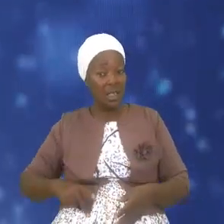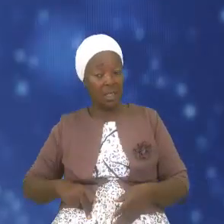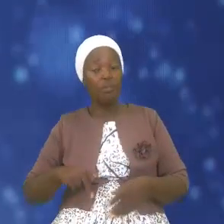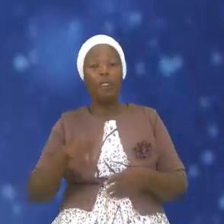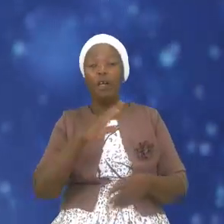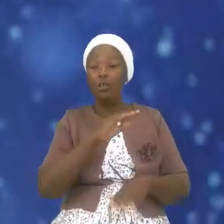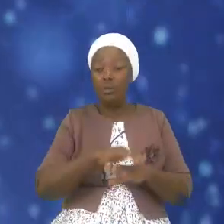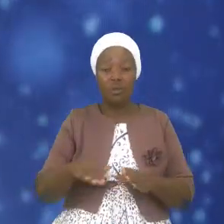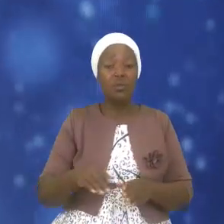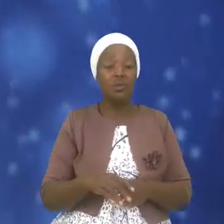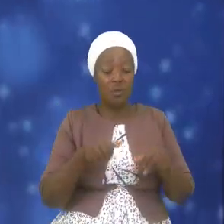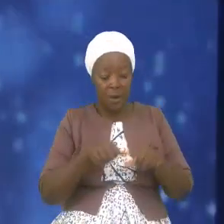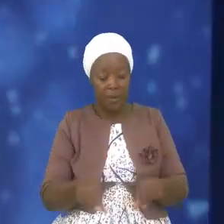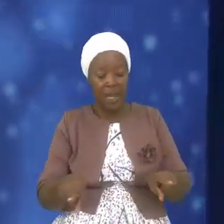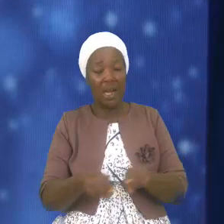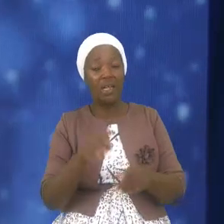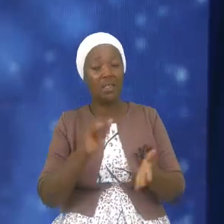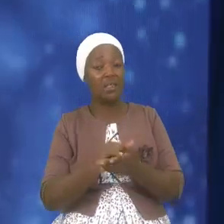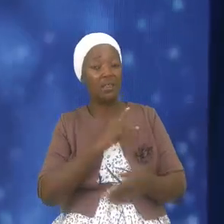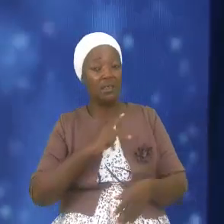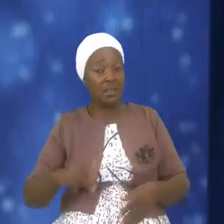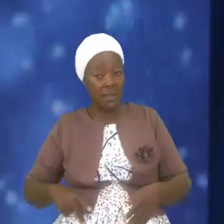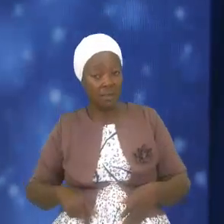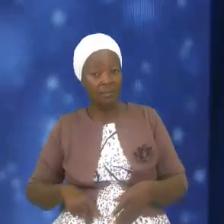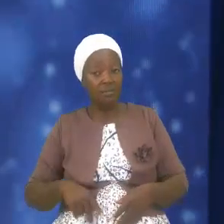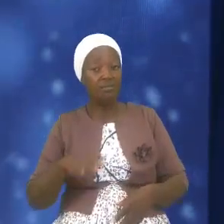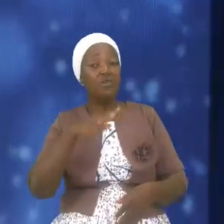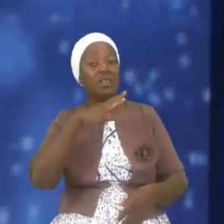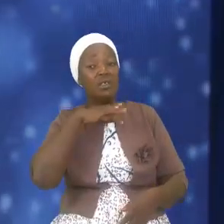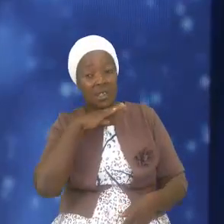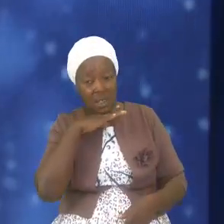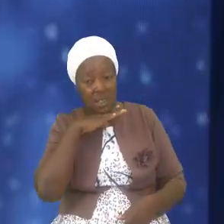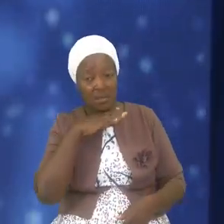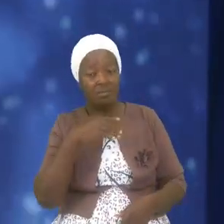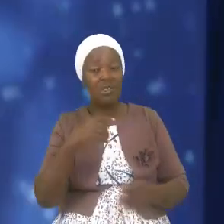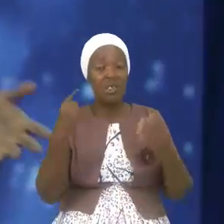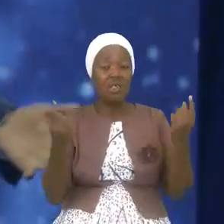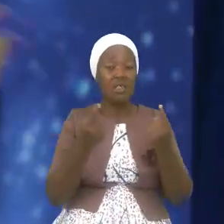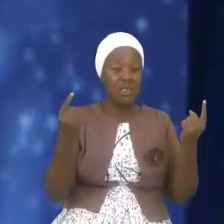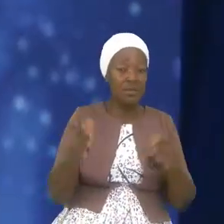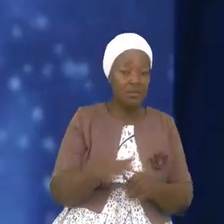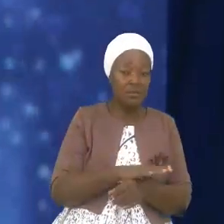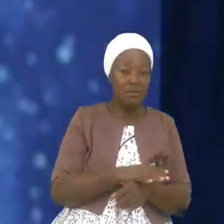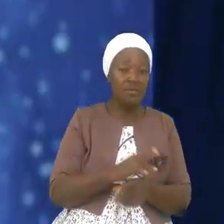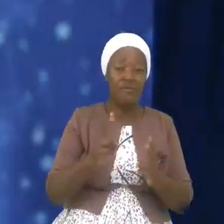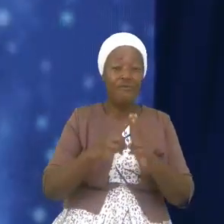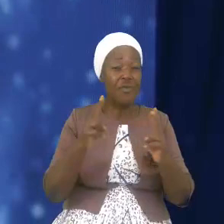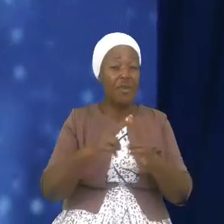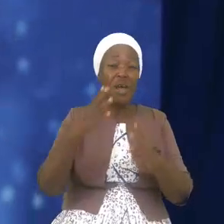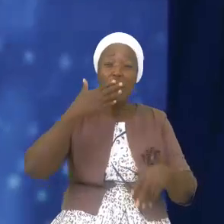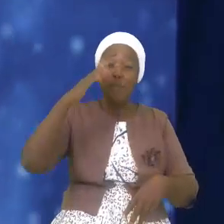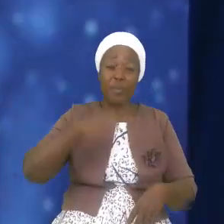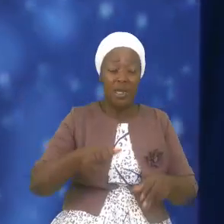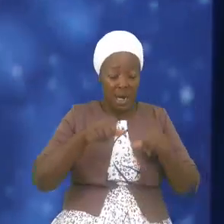defiling, sinful, incorrigible, and remaining in evil. You turn around, you